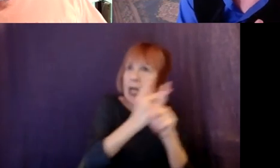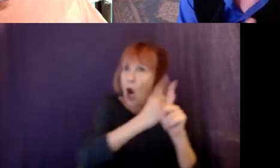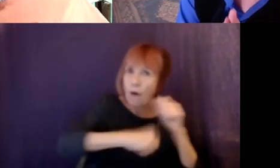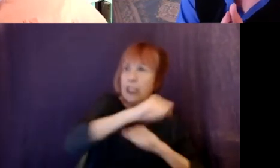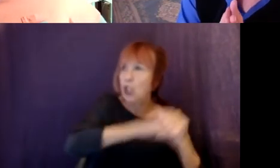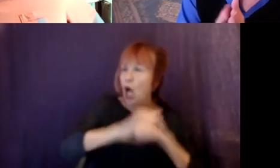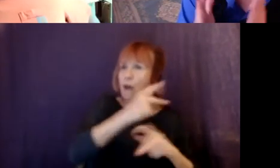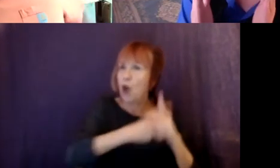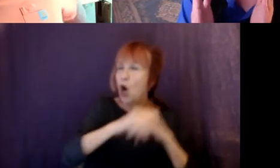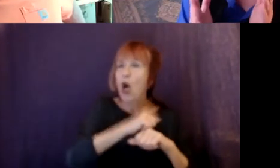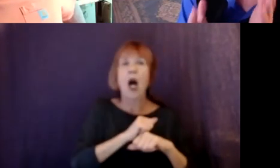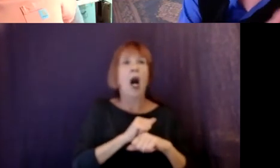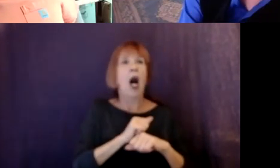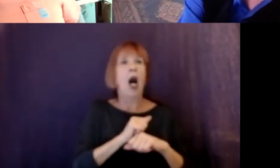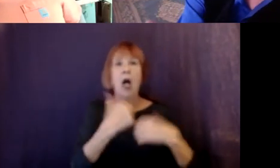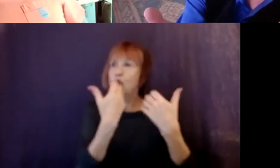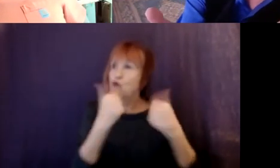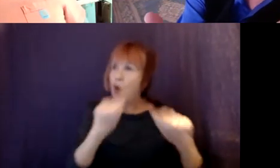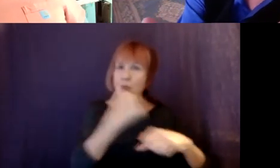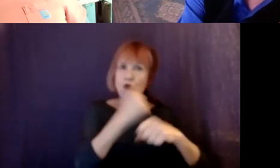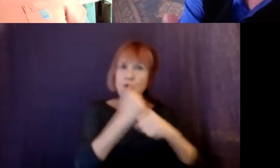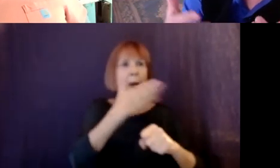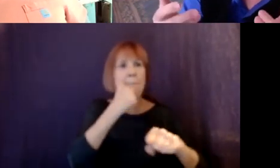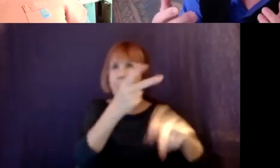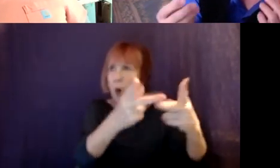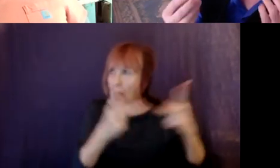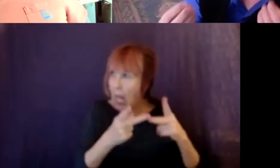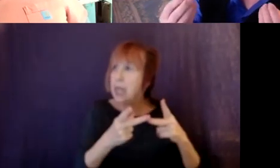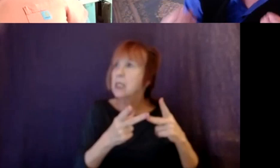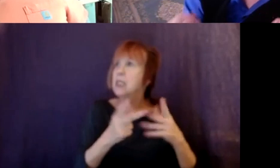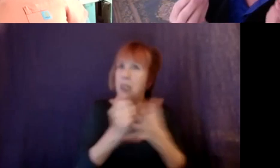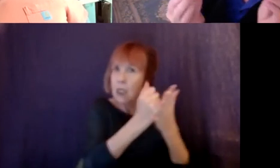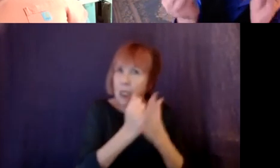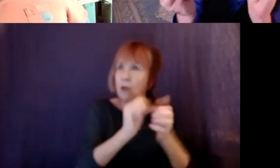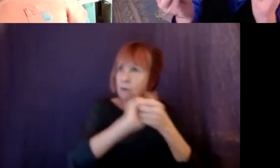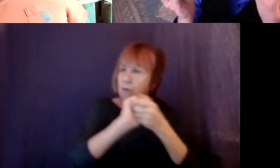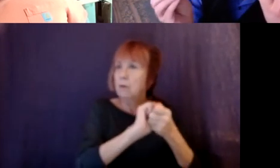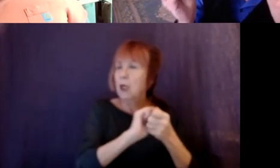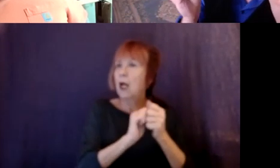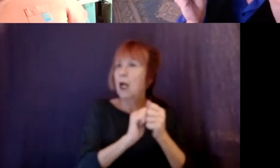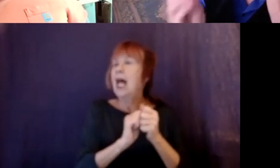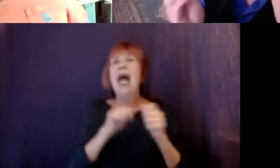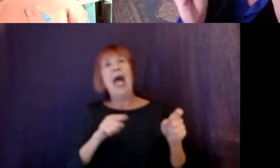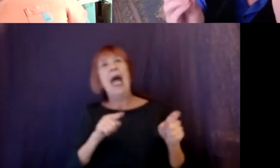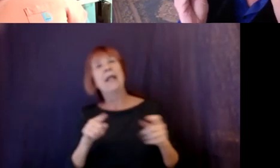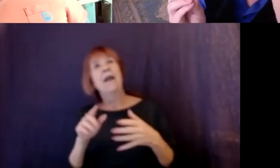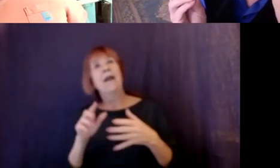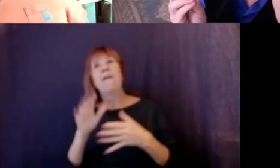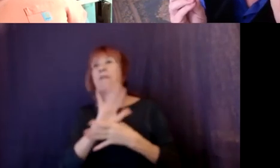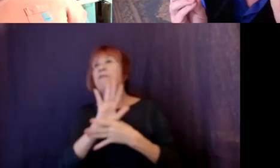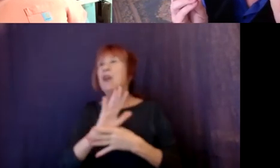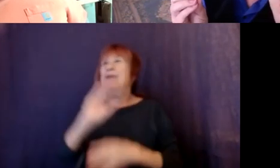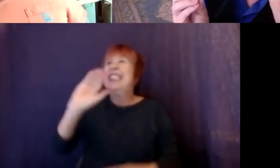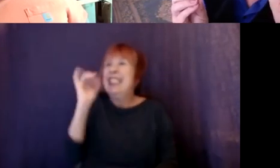place. And one thing that, and like we discussed too, it's just seems like it's coming out at the right